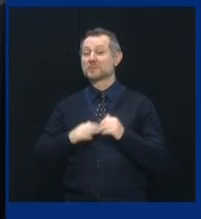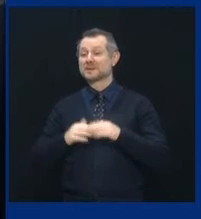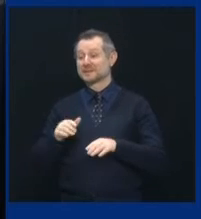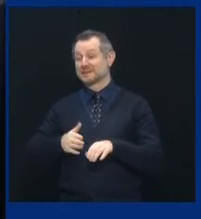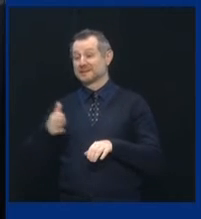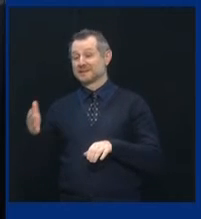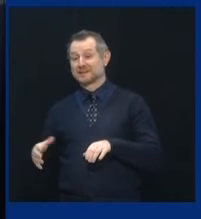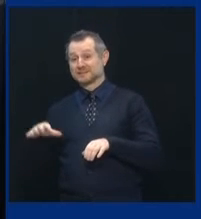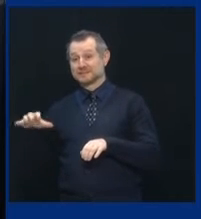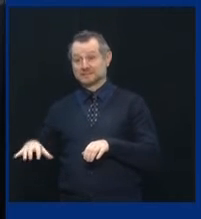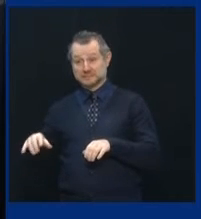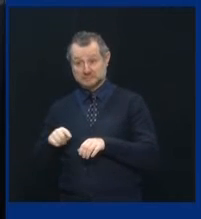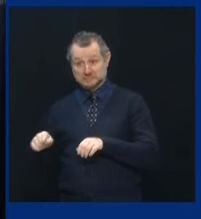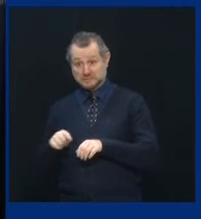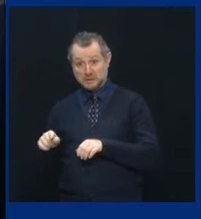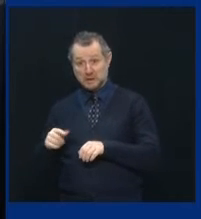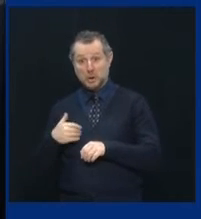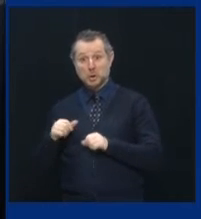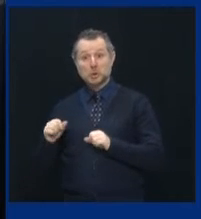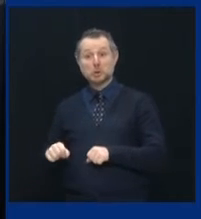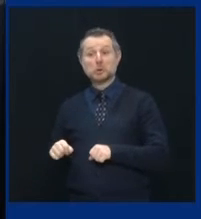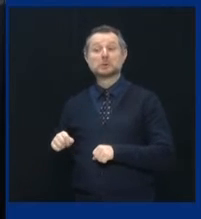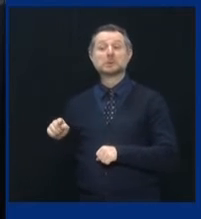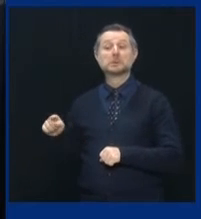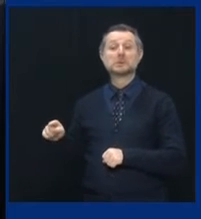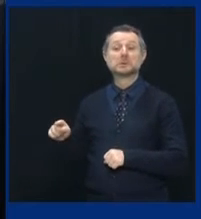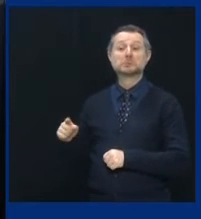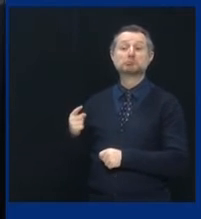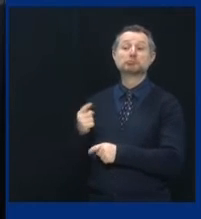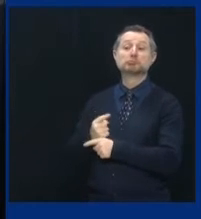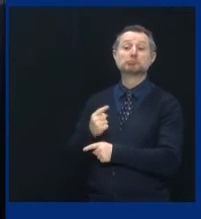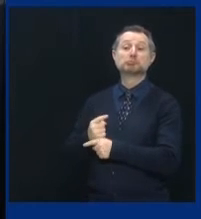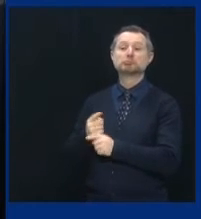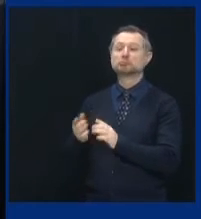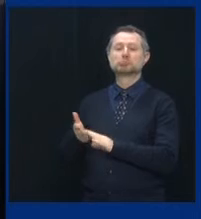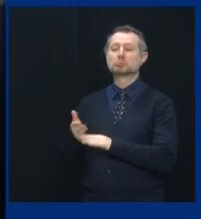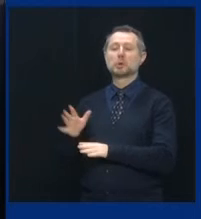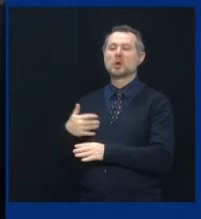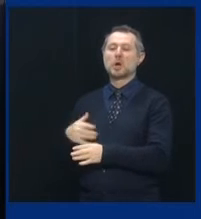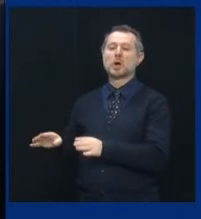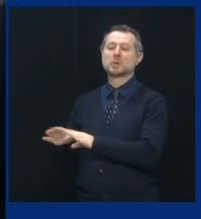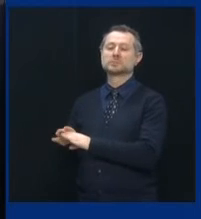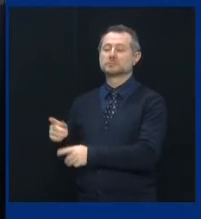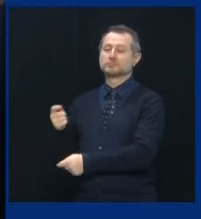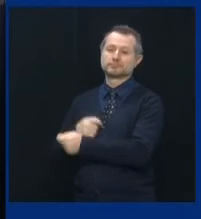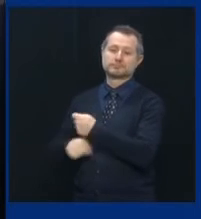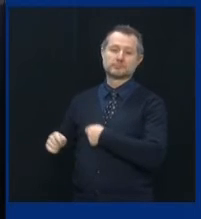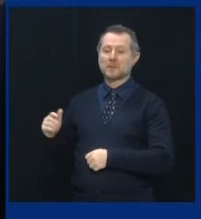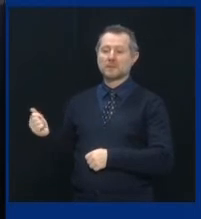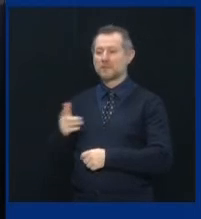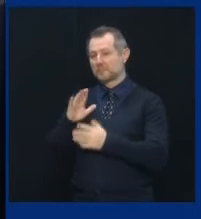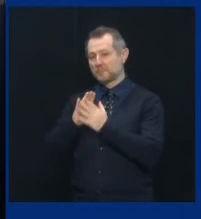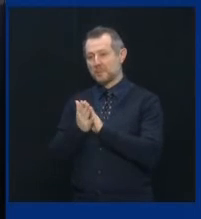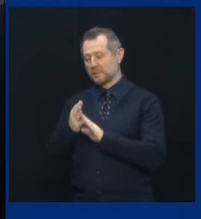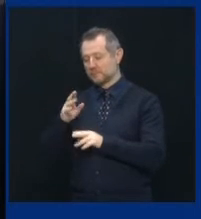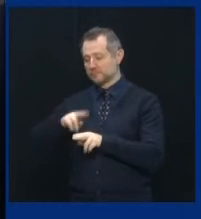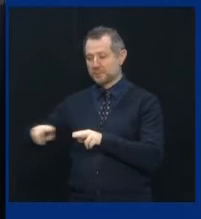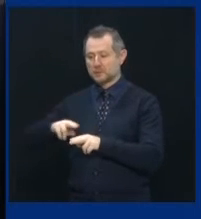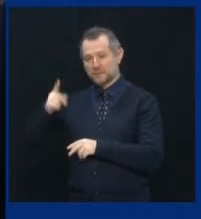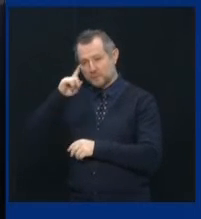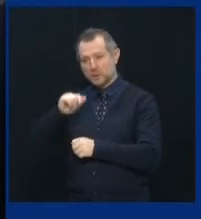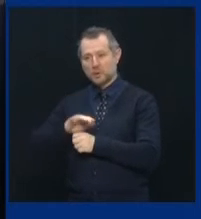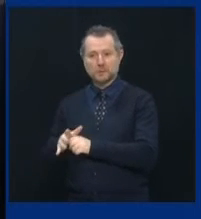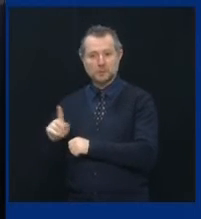I can close the ambulatory center, and I can make those hospital beds. But that would take me